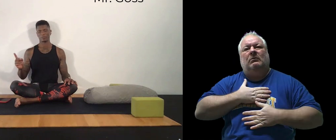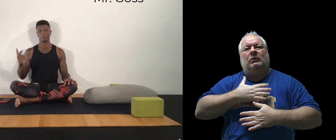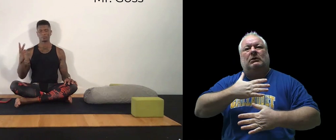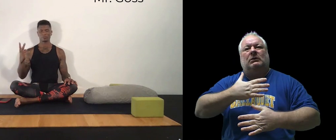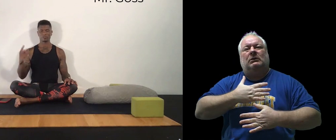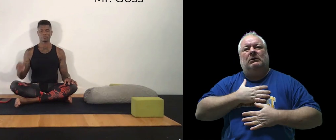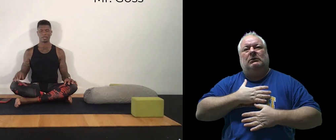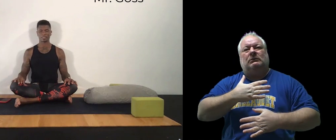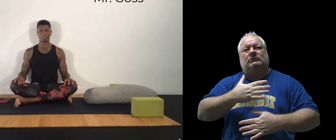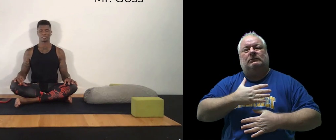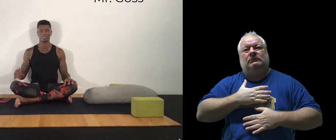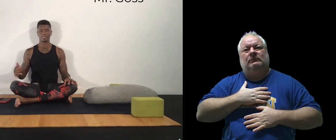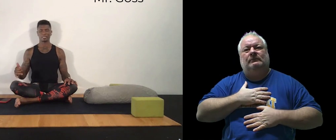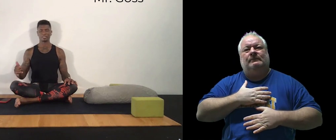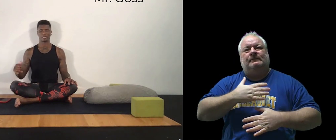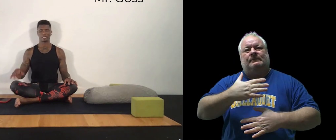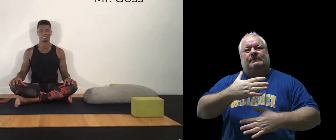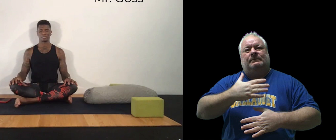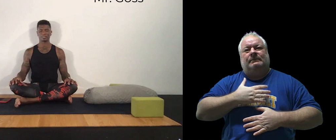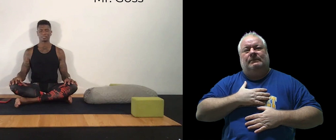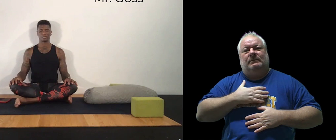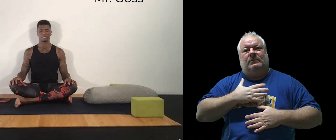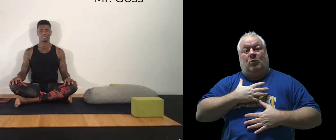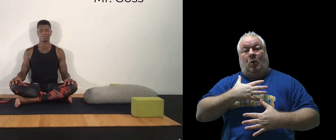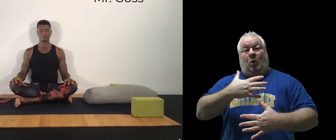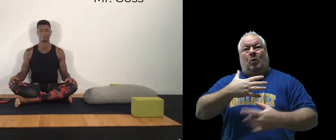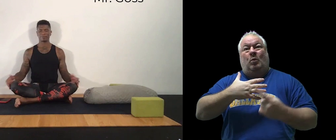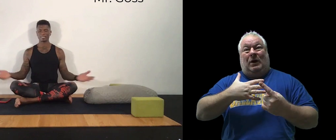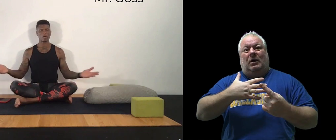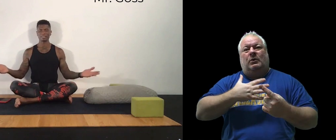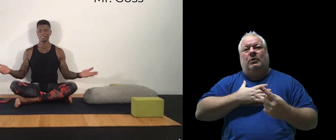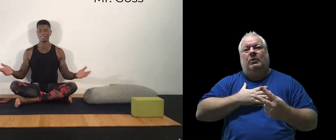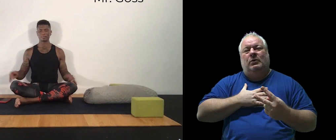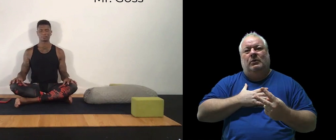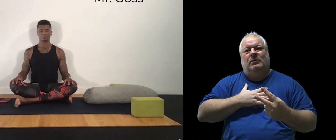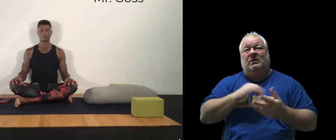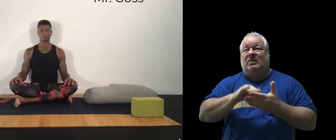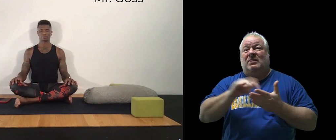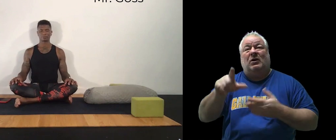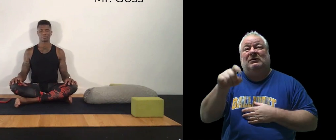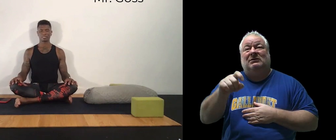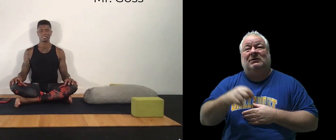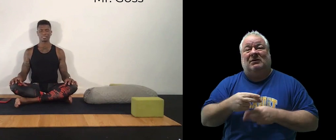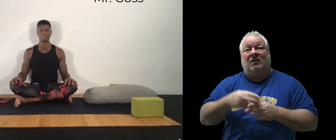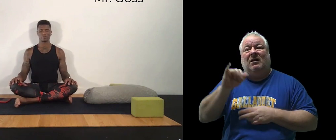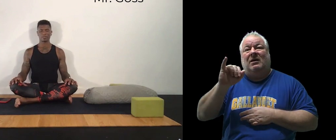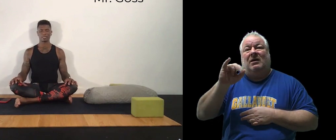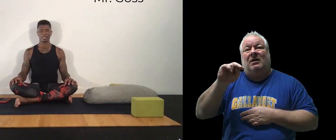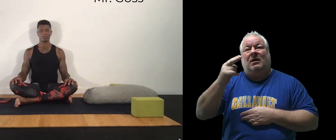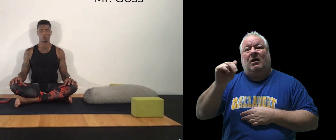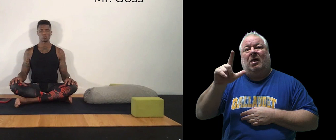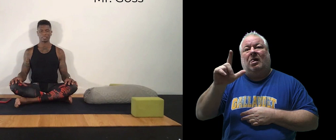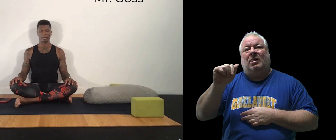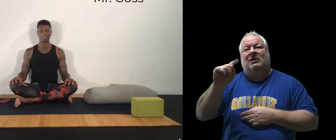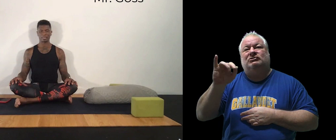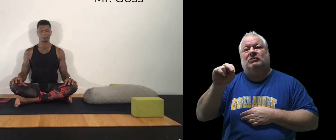One simple thing, but two different actions, the inhalation and the exhalation. That's all that's needed. Take a deep breath